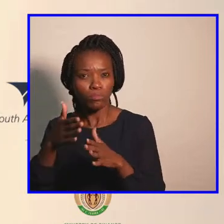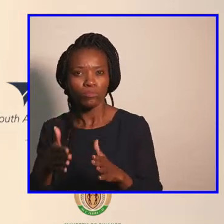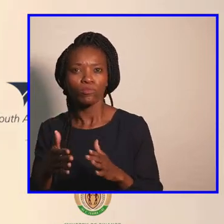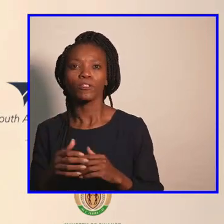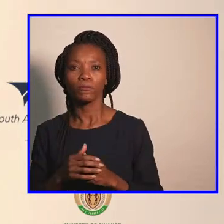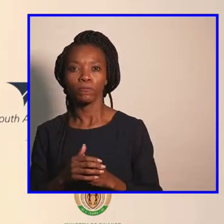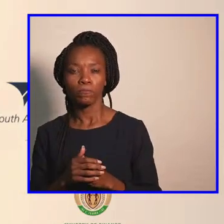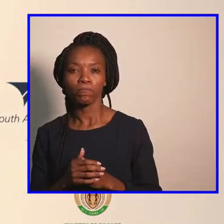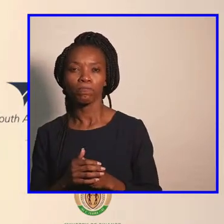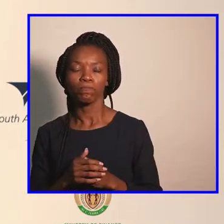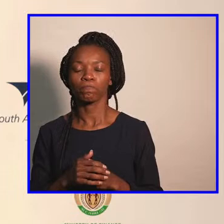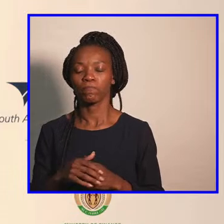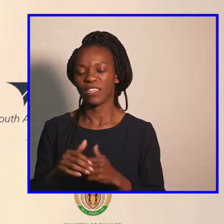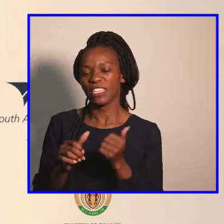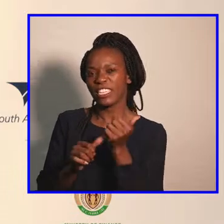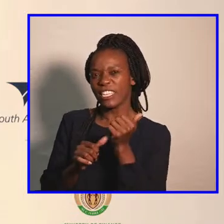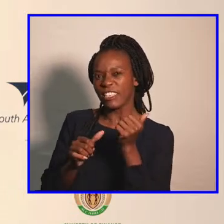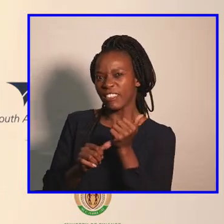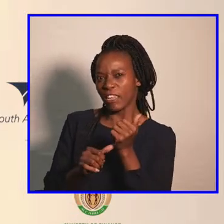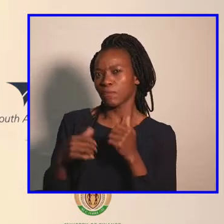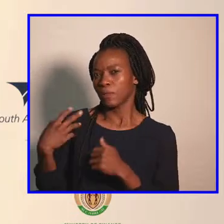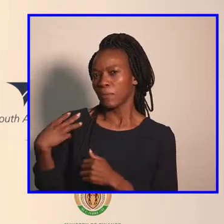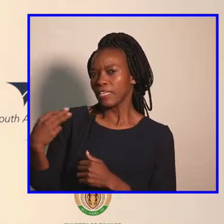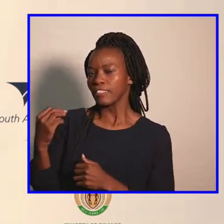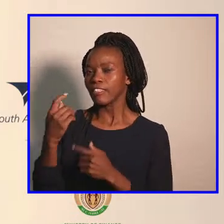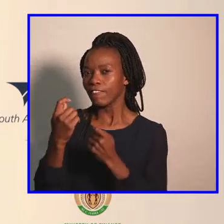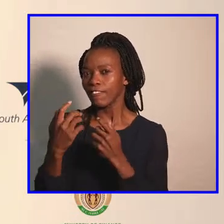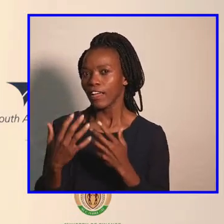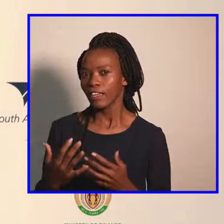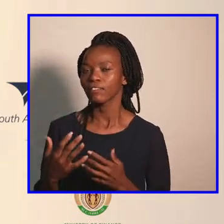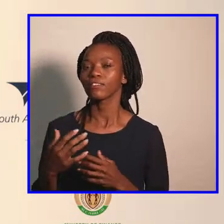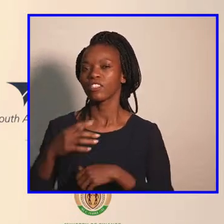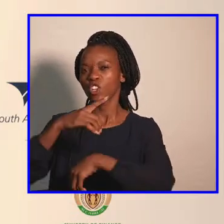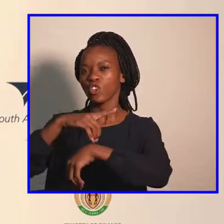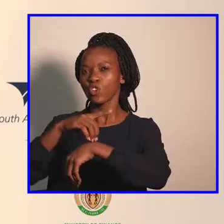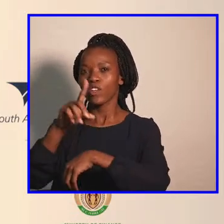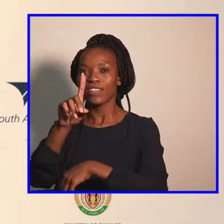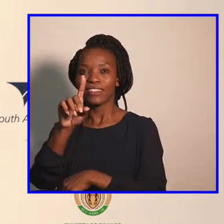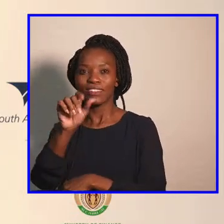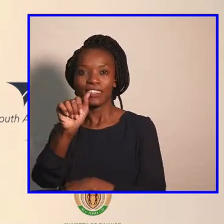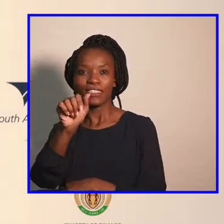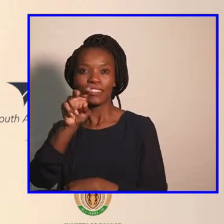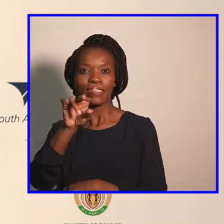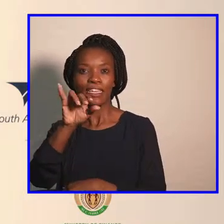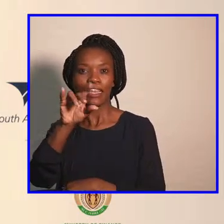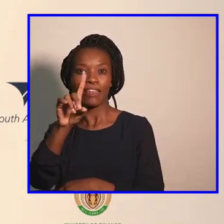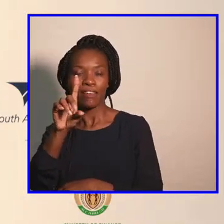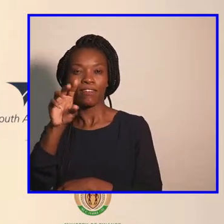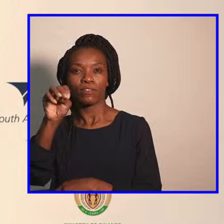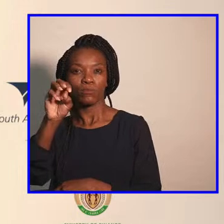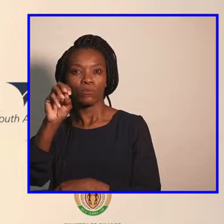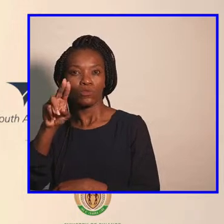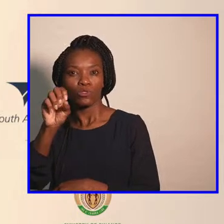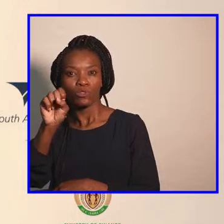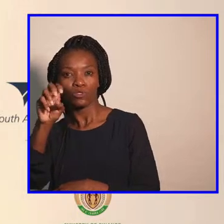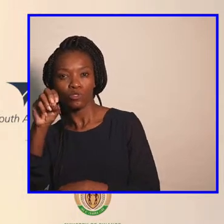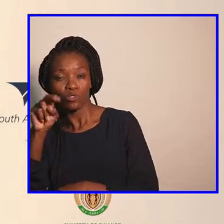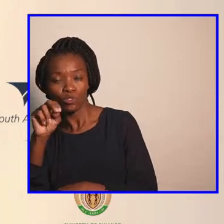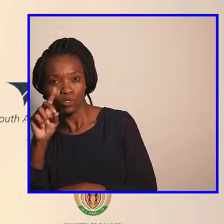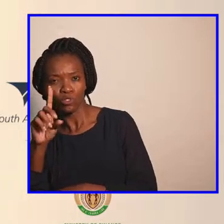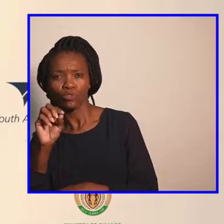Deputy Minister of Finance, Dr. David Masondo, my fellow cabinet colleagues,